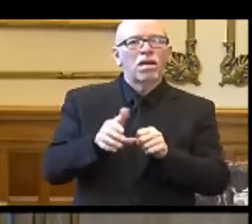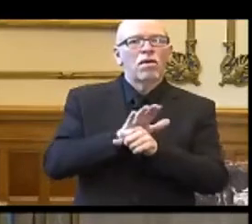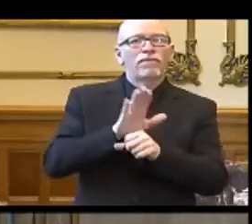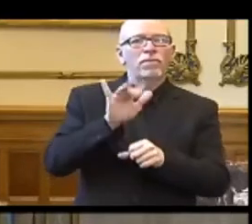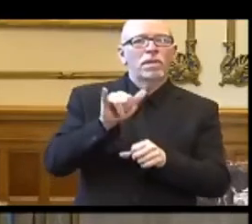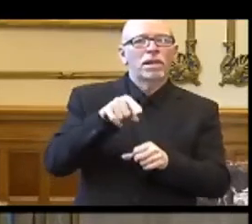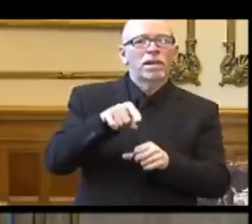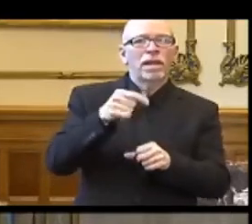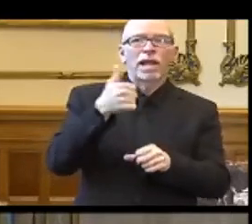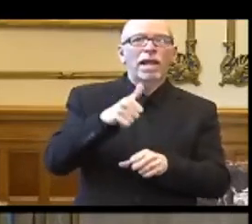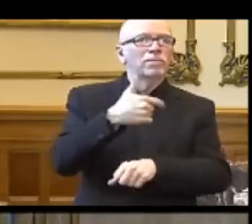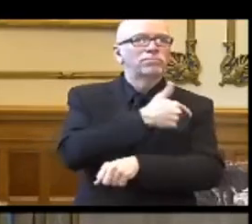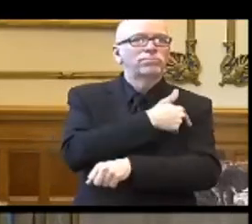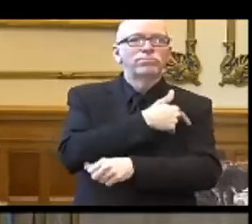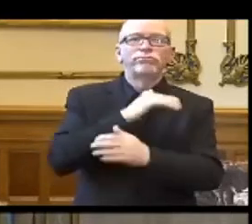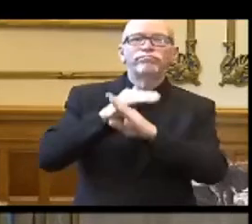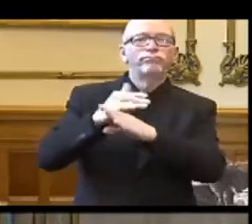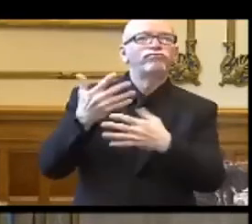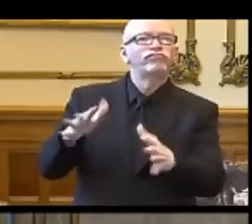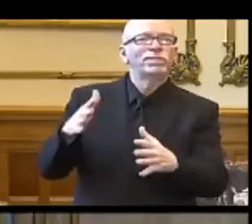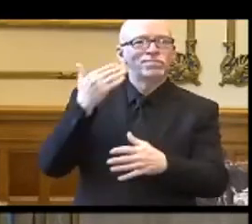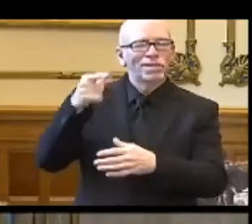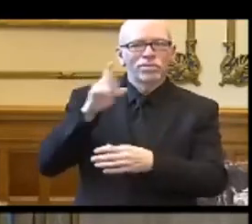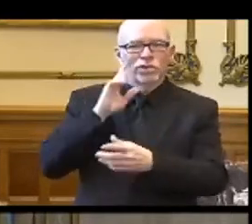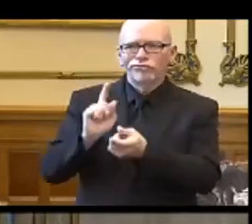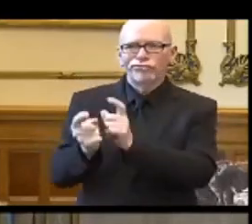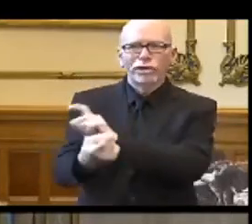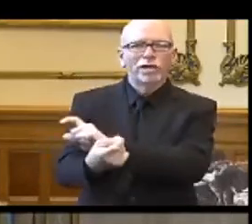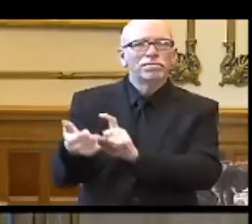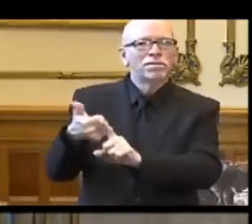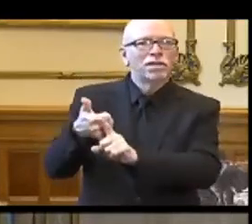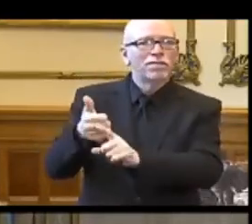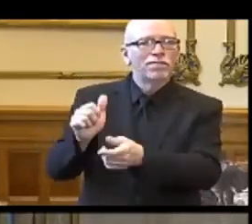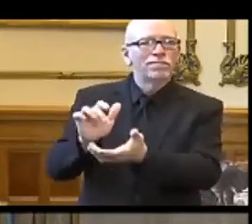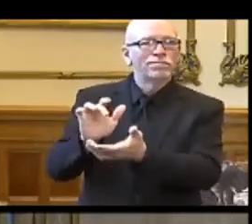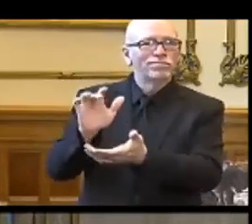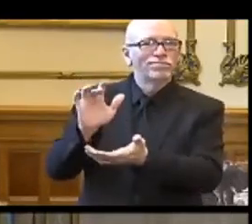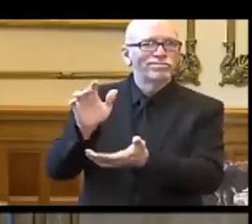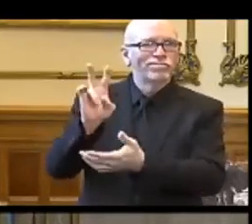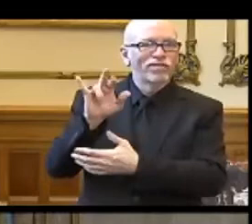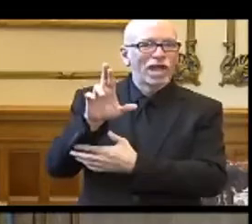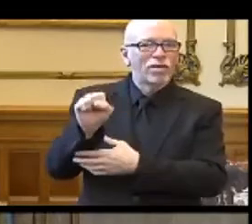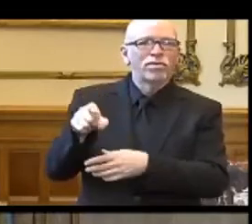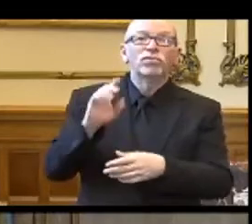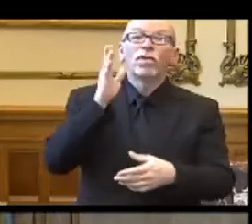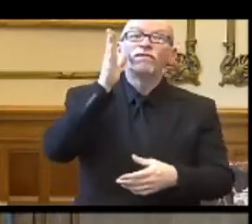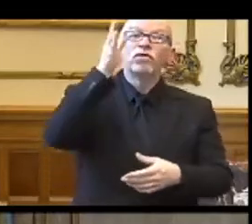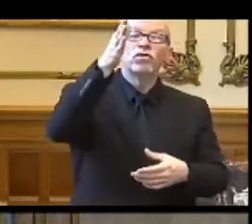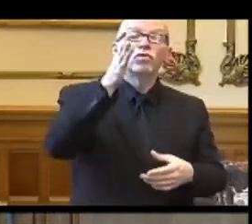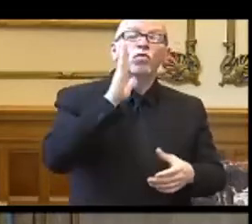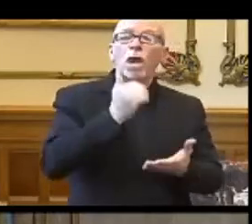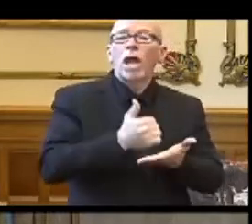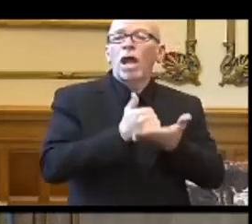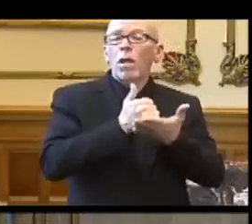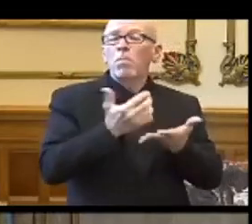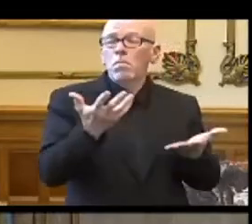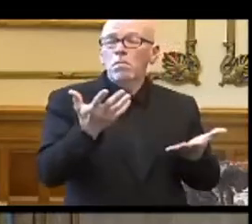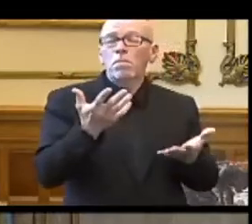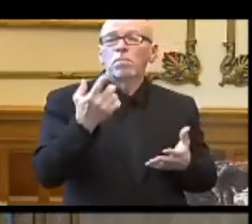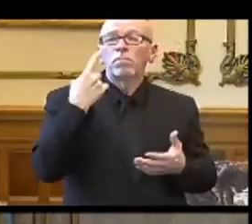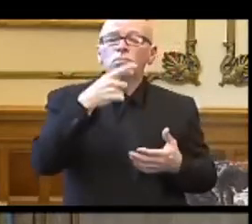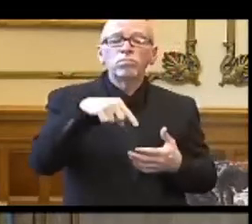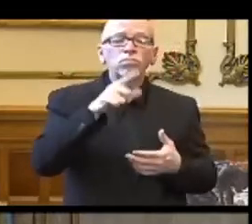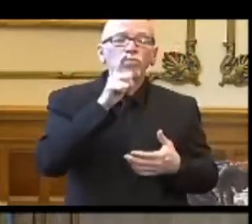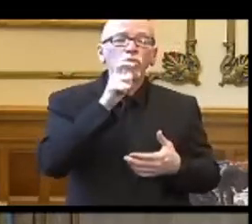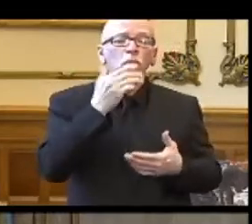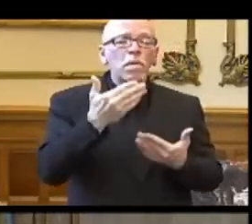an immunization or a vaccine because of the changes that they do. So in the future, it will be helpful for individuals who maybe were